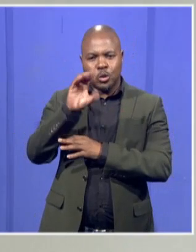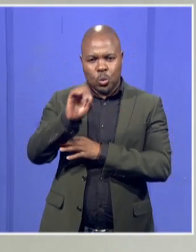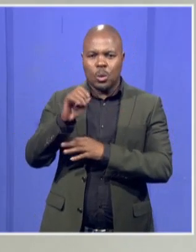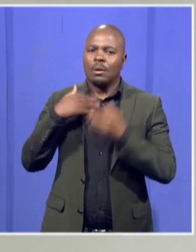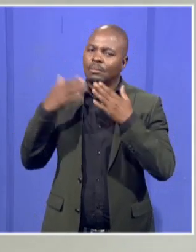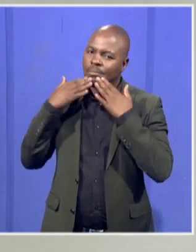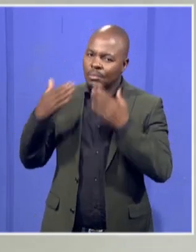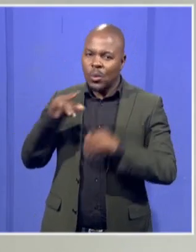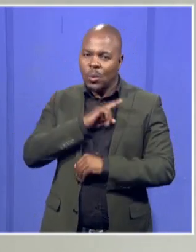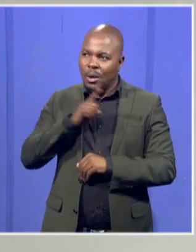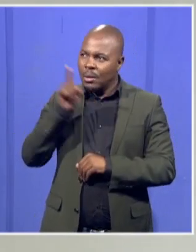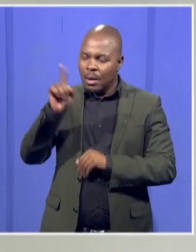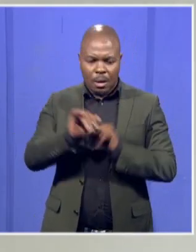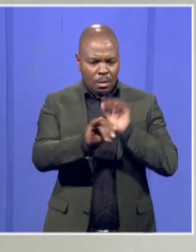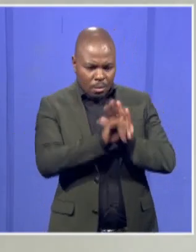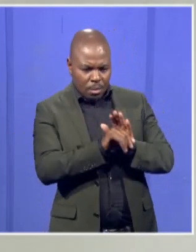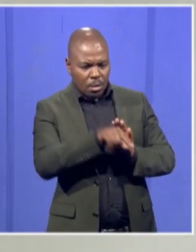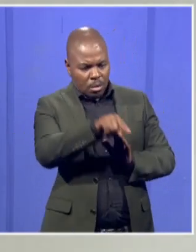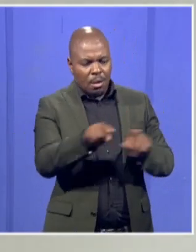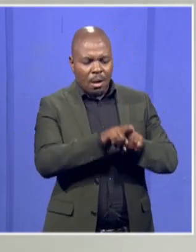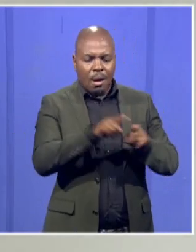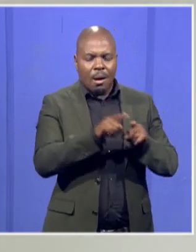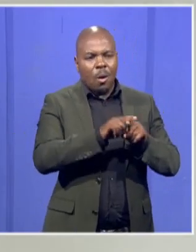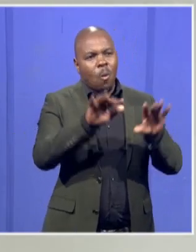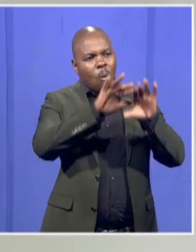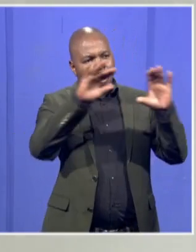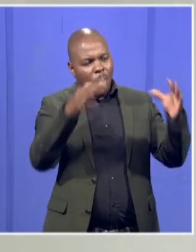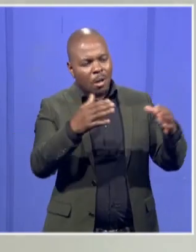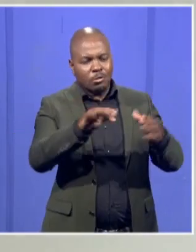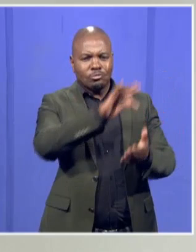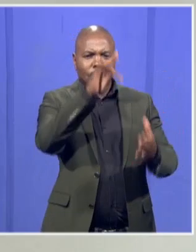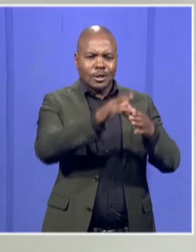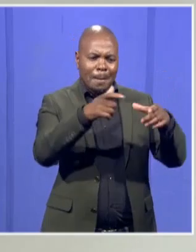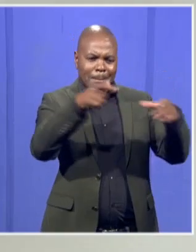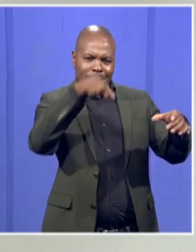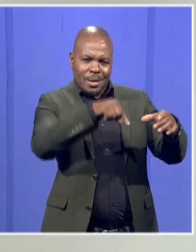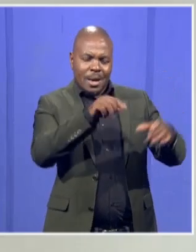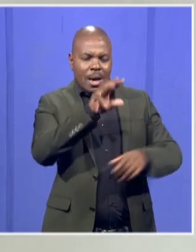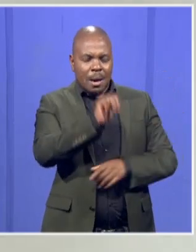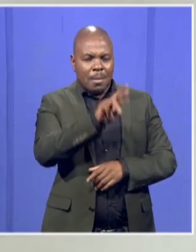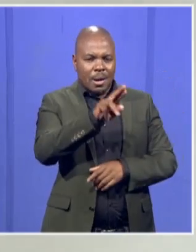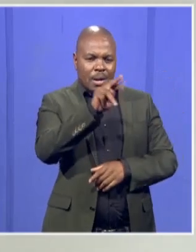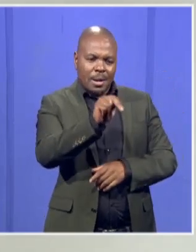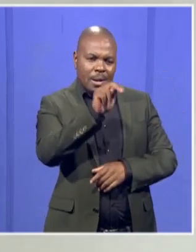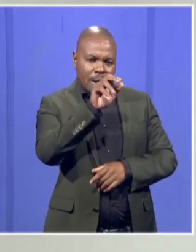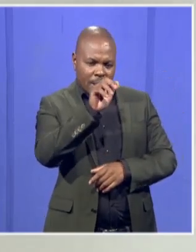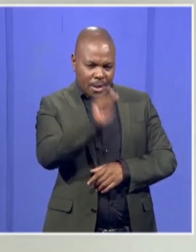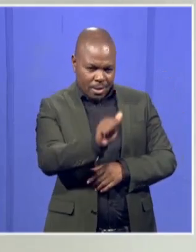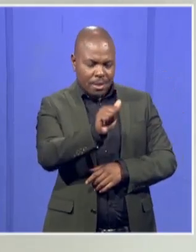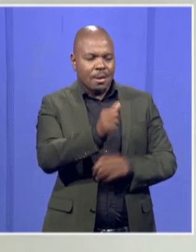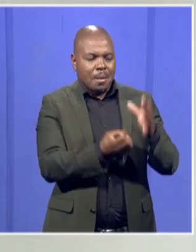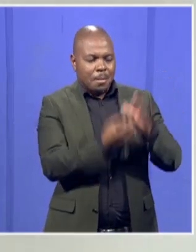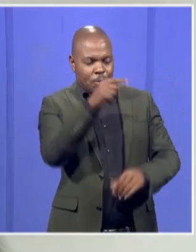actually identifying this as one of the hub in the world that could actually be a hub for mRNA vaccine